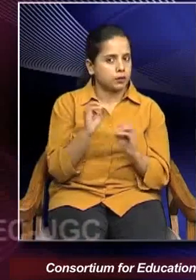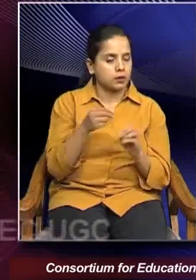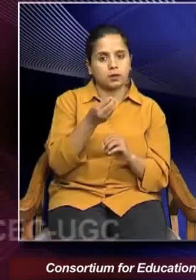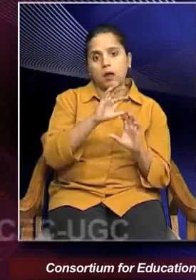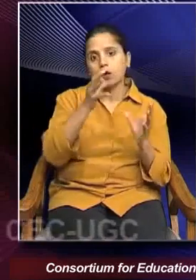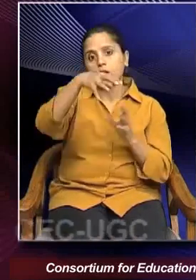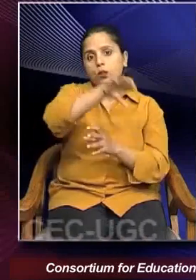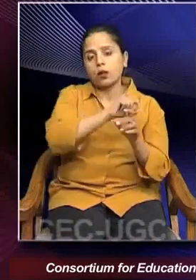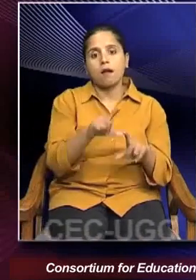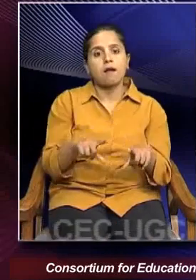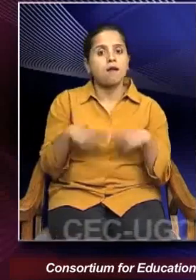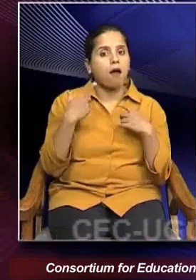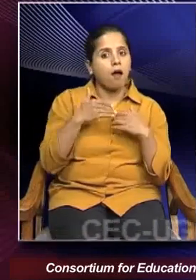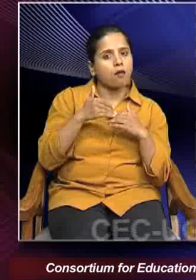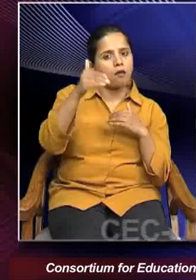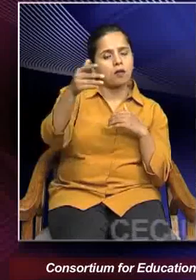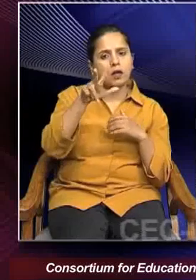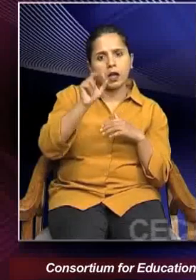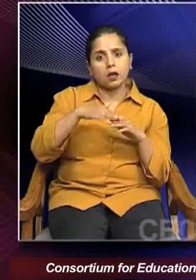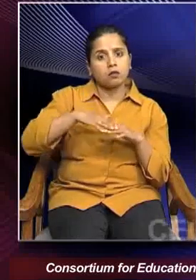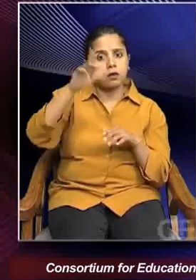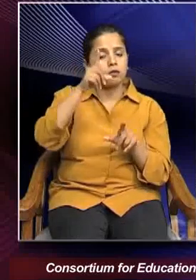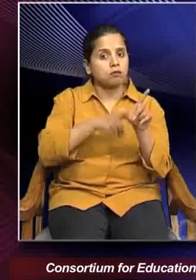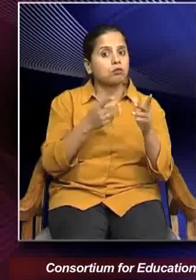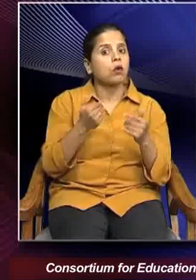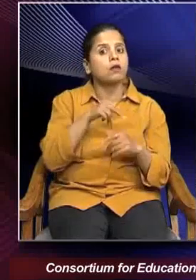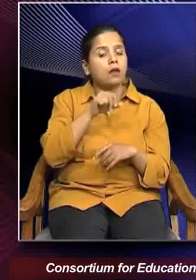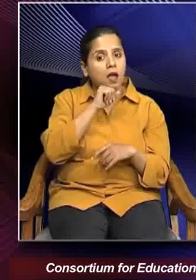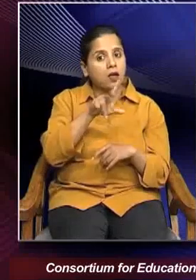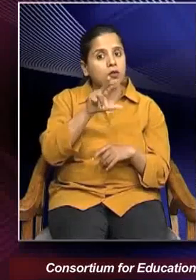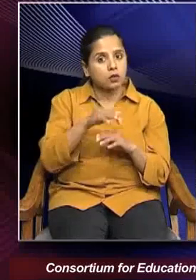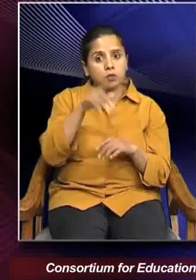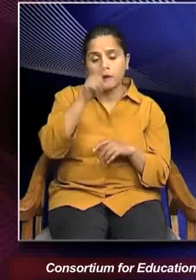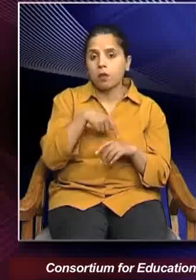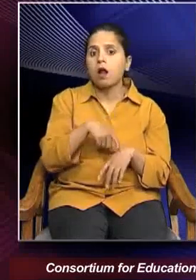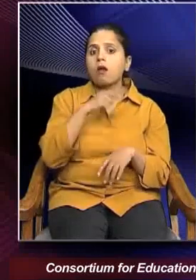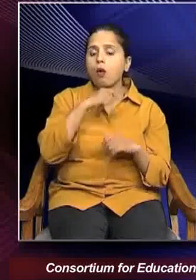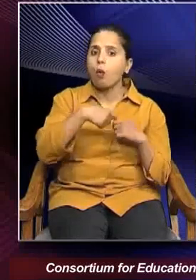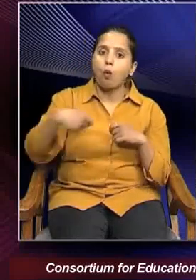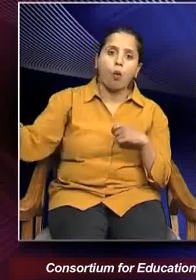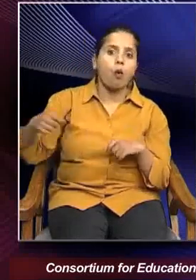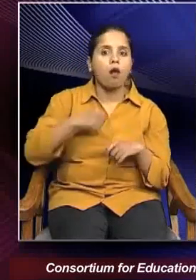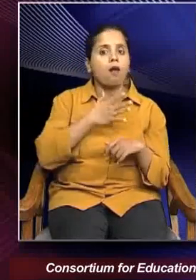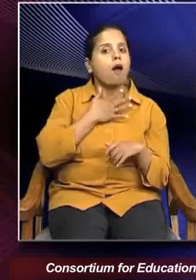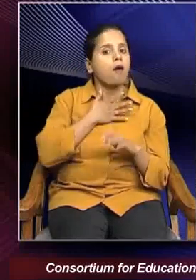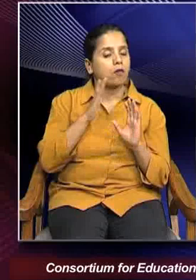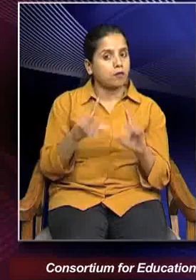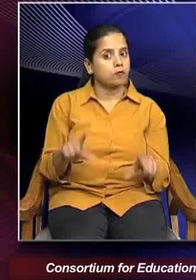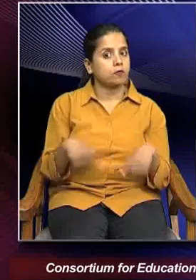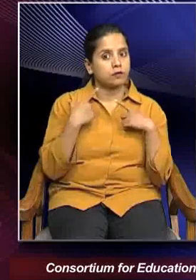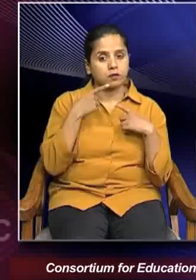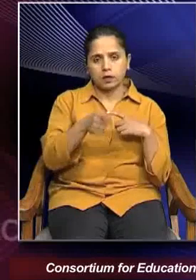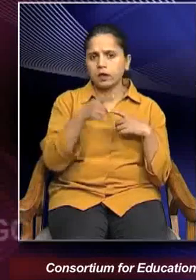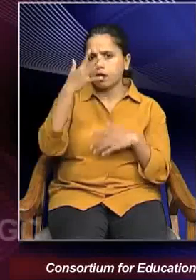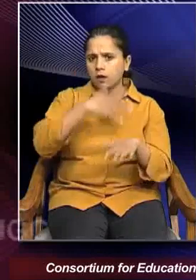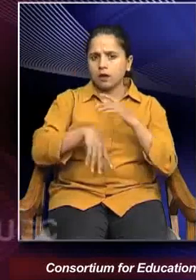life expectancy at birth above 80 years, so which means that people are surviving longer life. So when you have longer life tendency, you